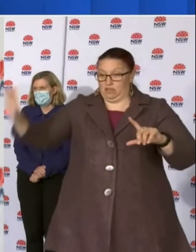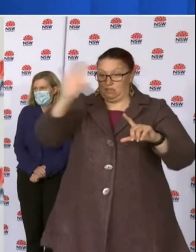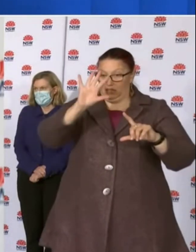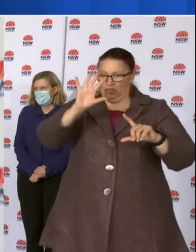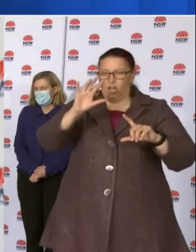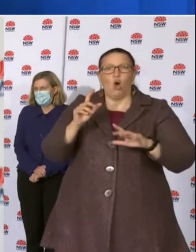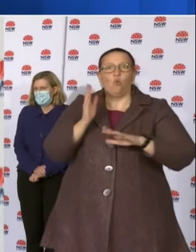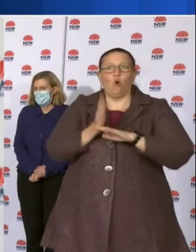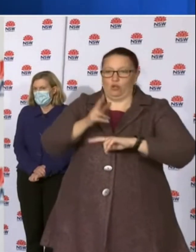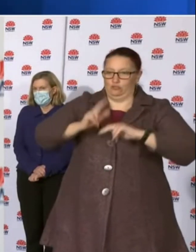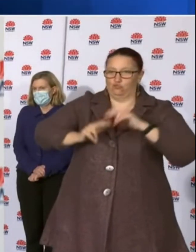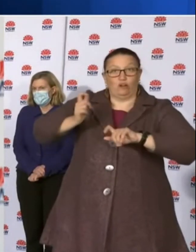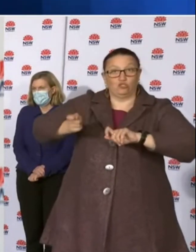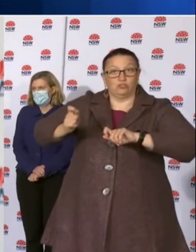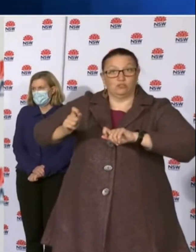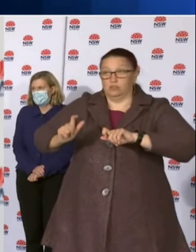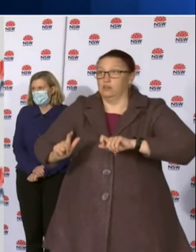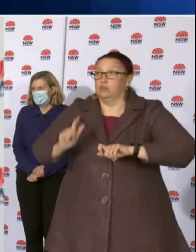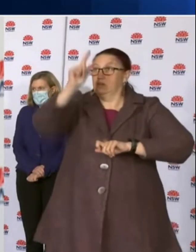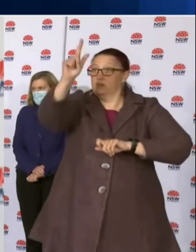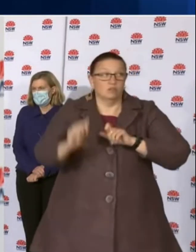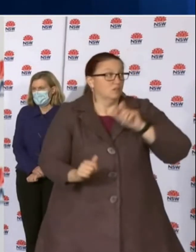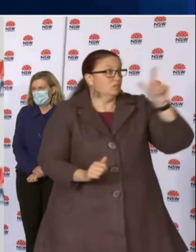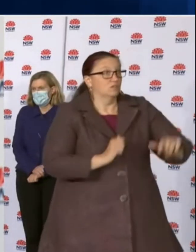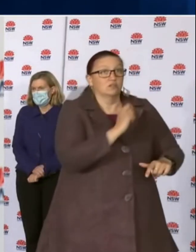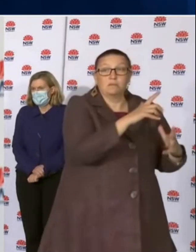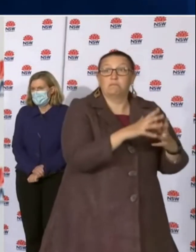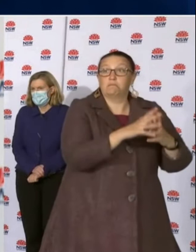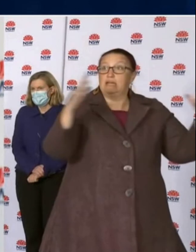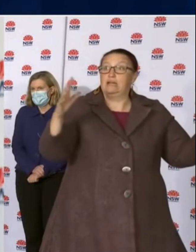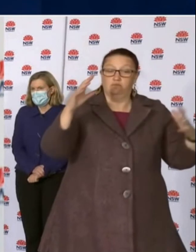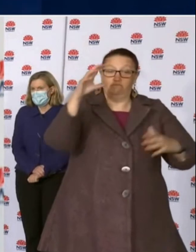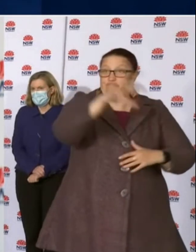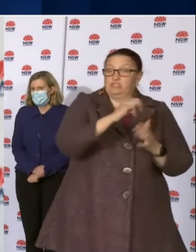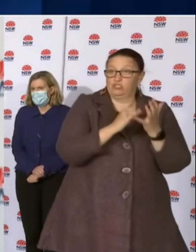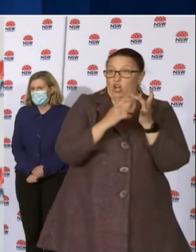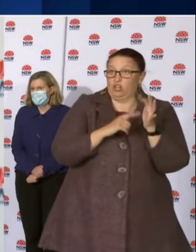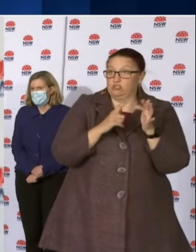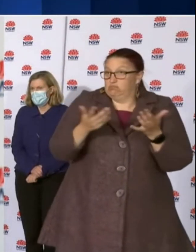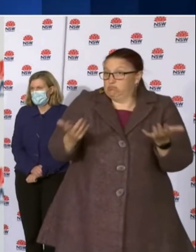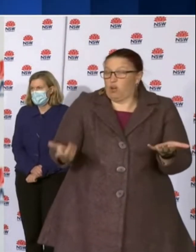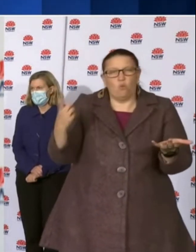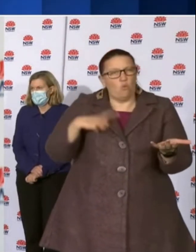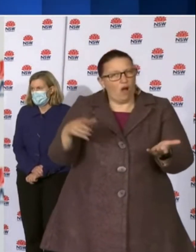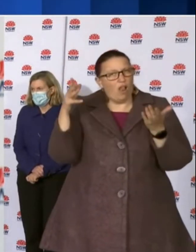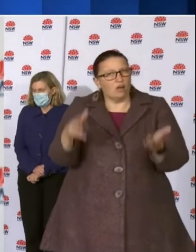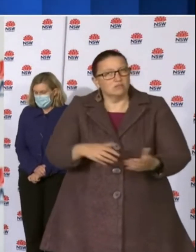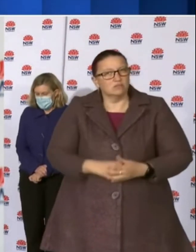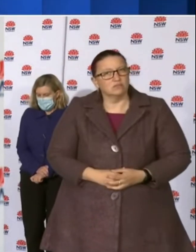to go from the 3 LGAs currently, and it's only if they are tested with